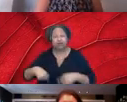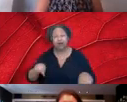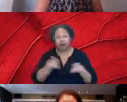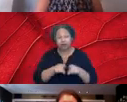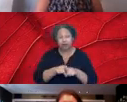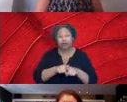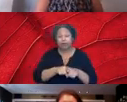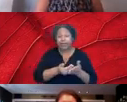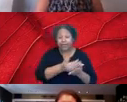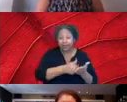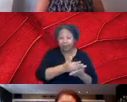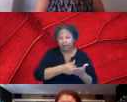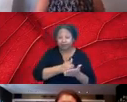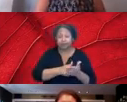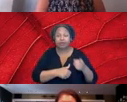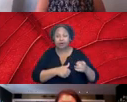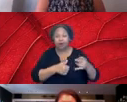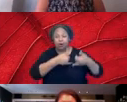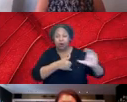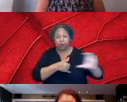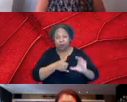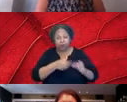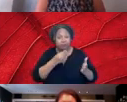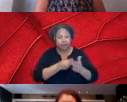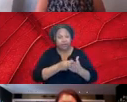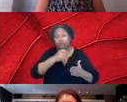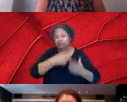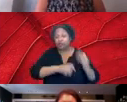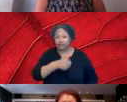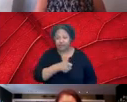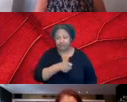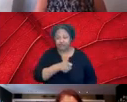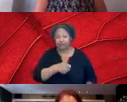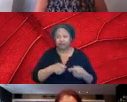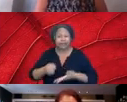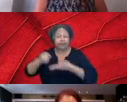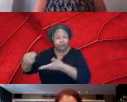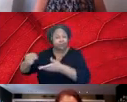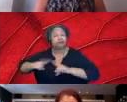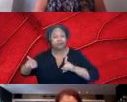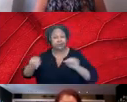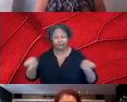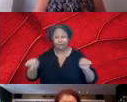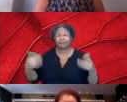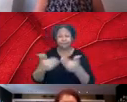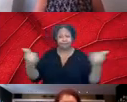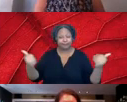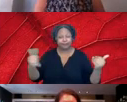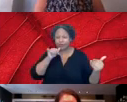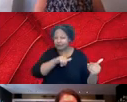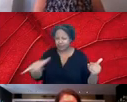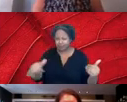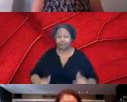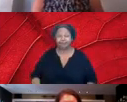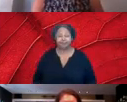award money is also non-taxable. Next slide, please. Now, like grants, we